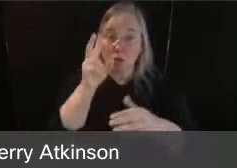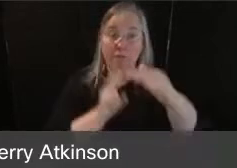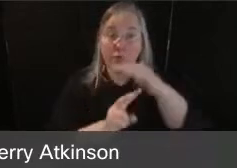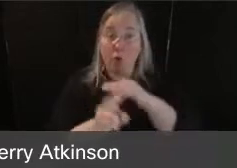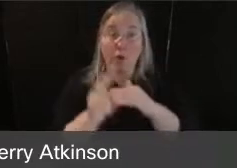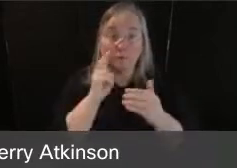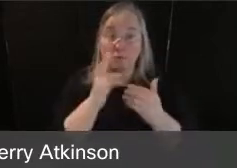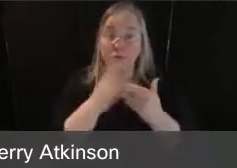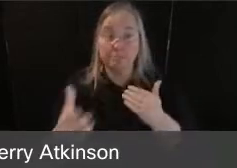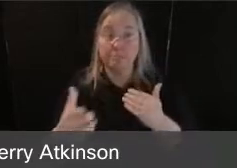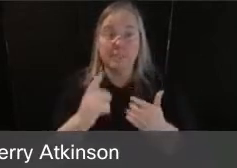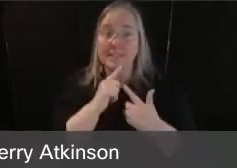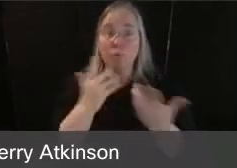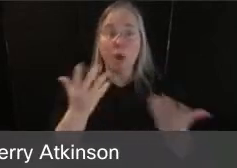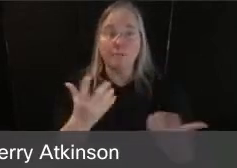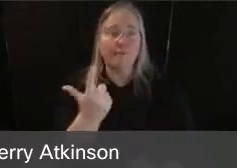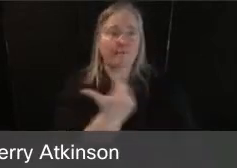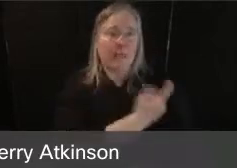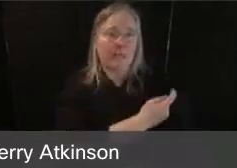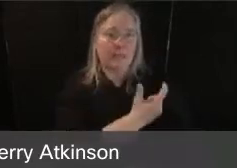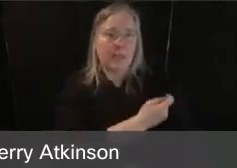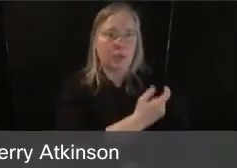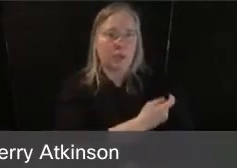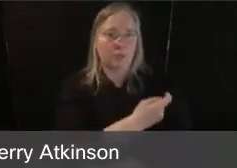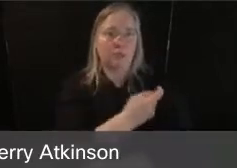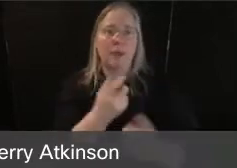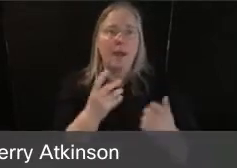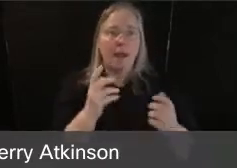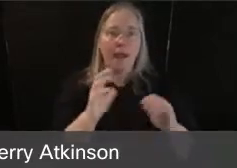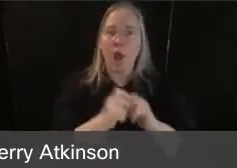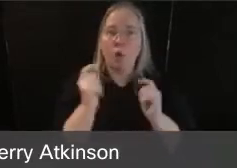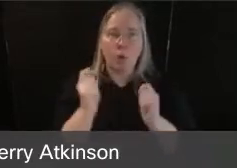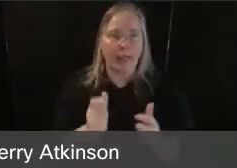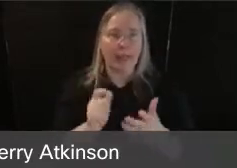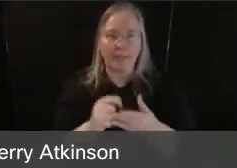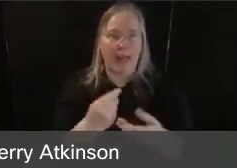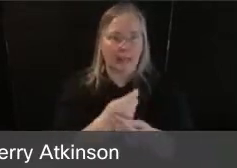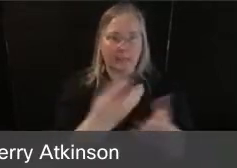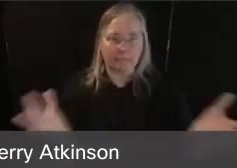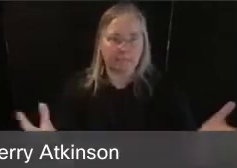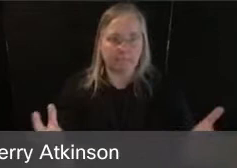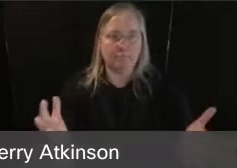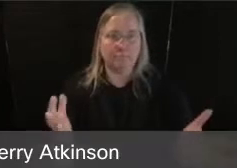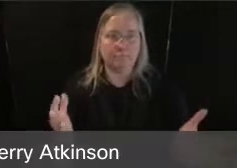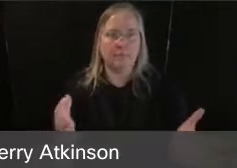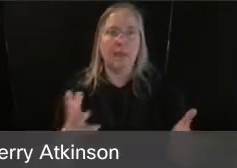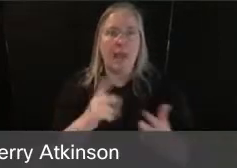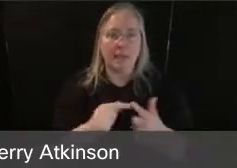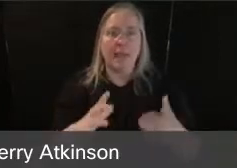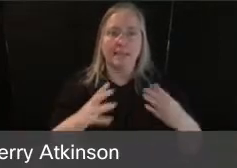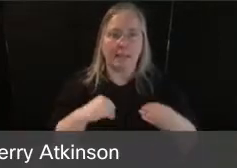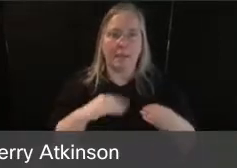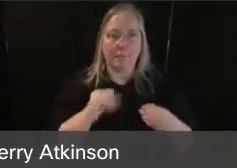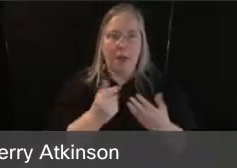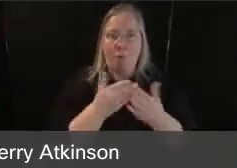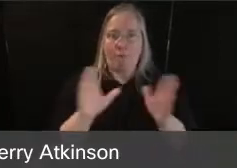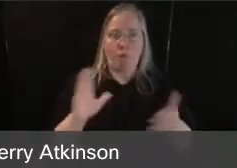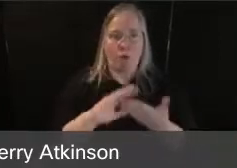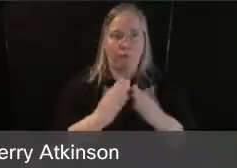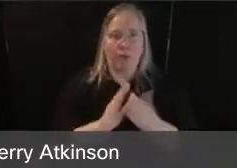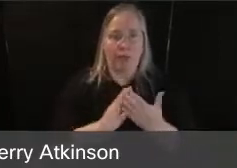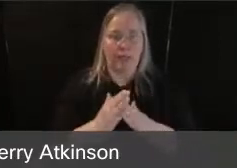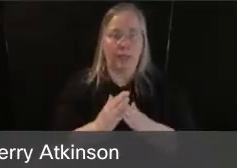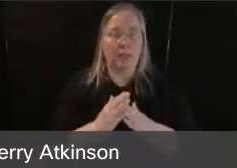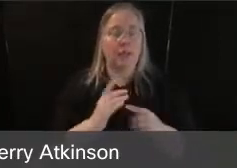is vaccinations and how quickly they are administered and accepted by the overall community. As well